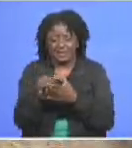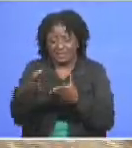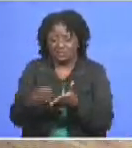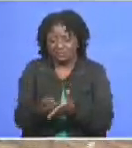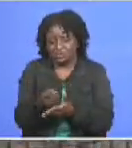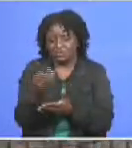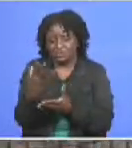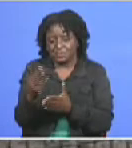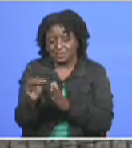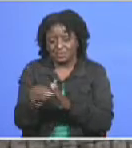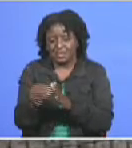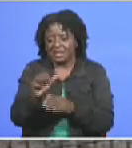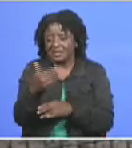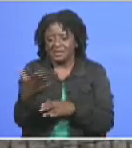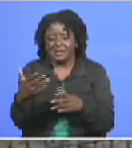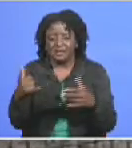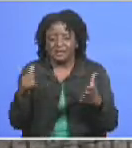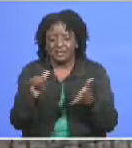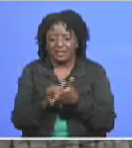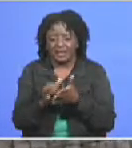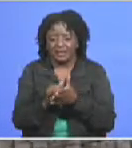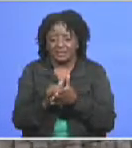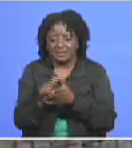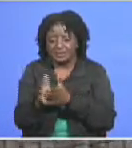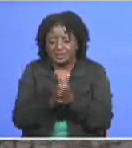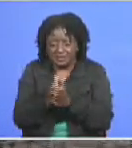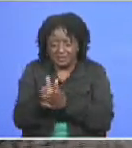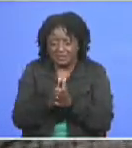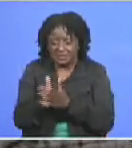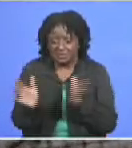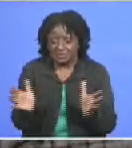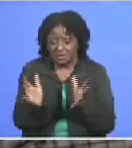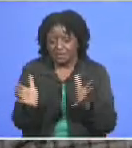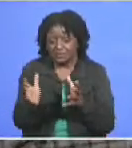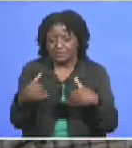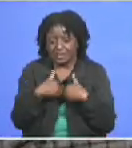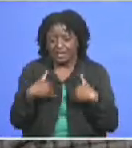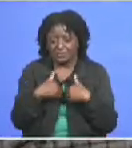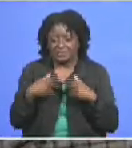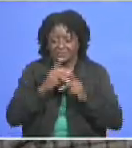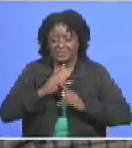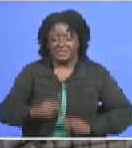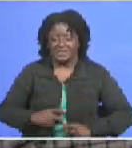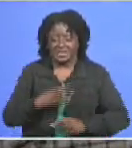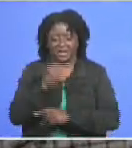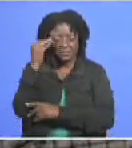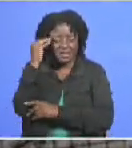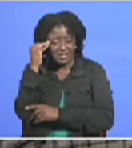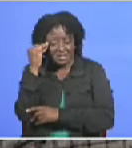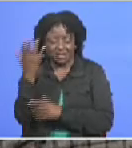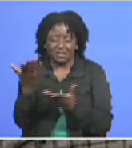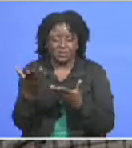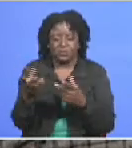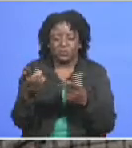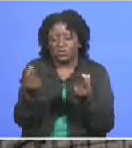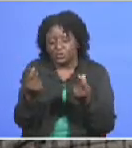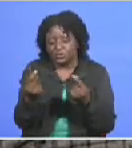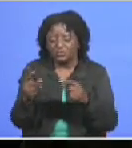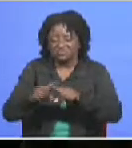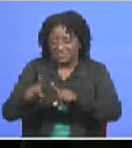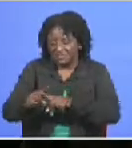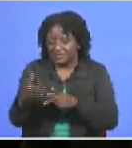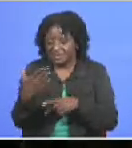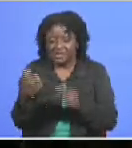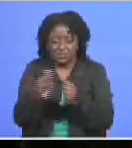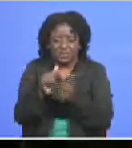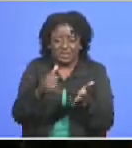basically anything that stimulates the animal physically and mentally. So we'll do various things with it, whether the animals eat it, whether they